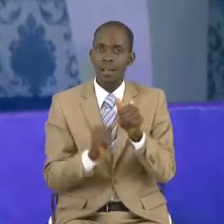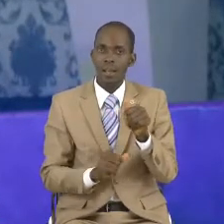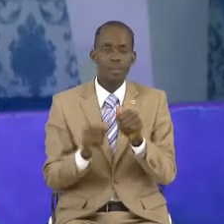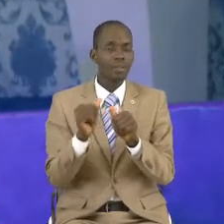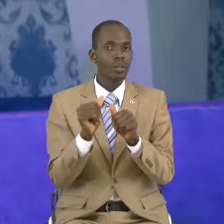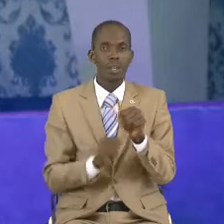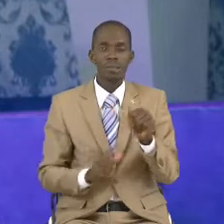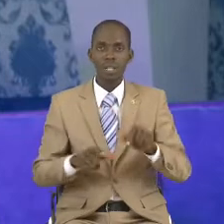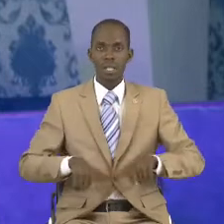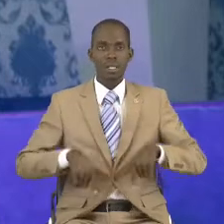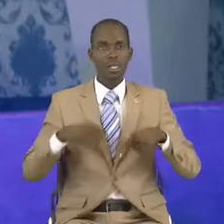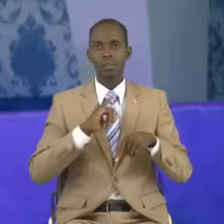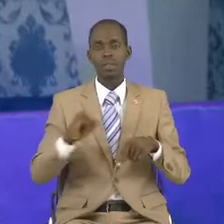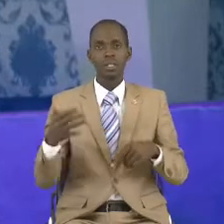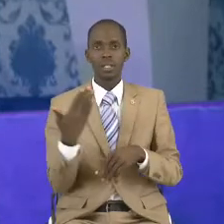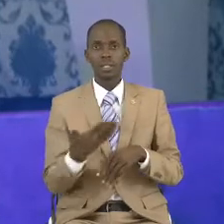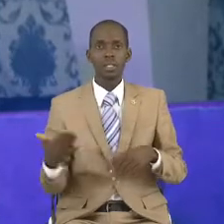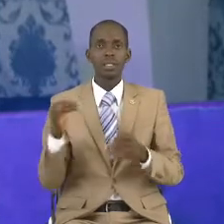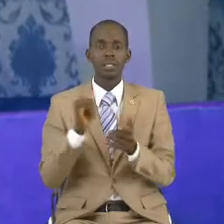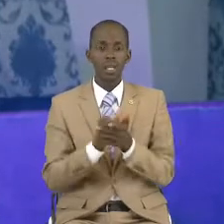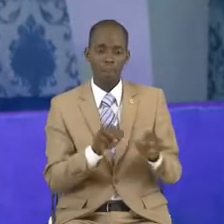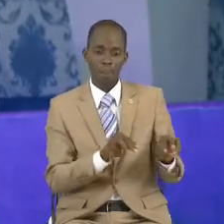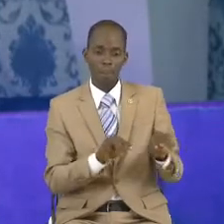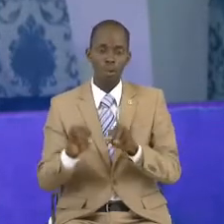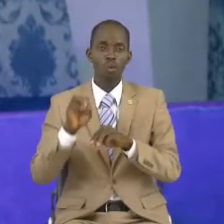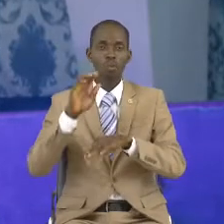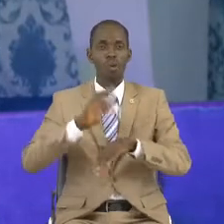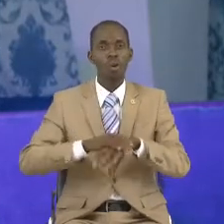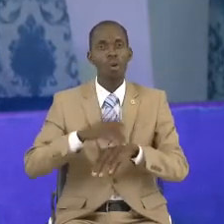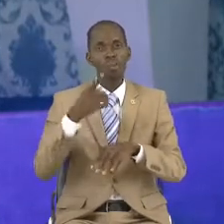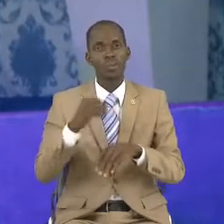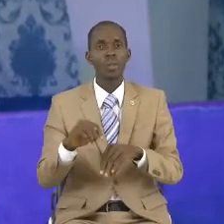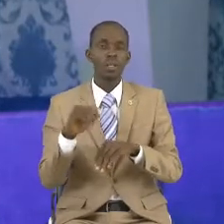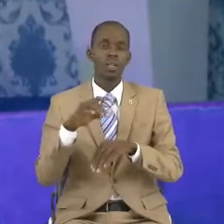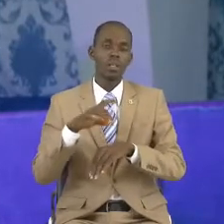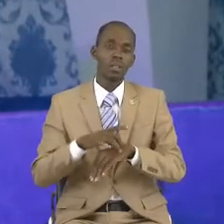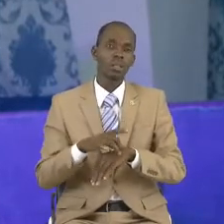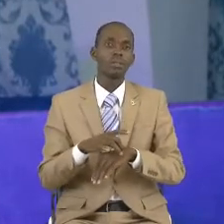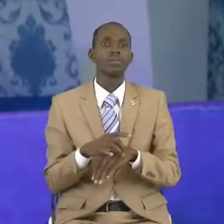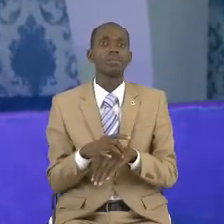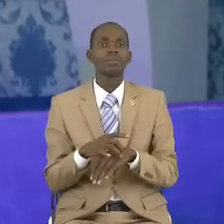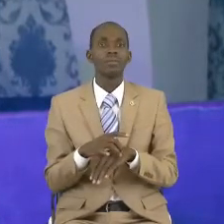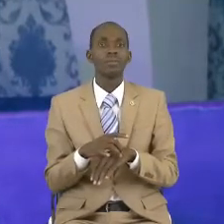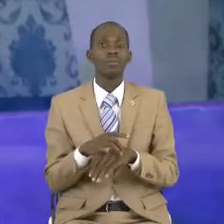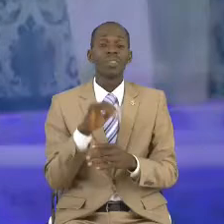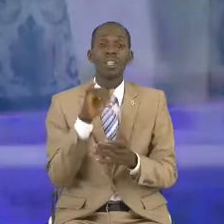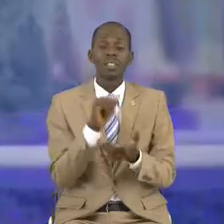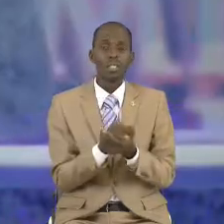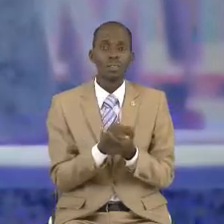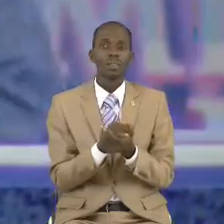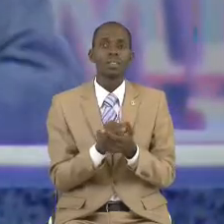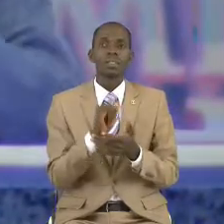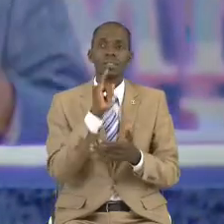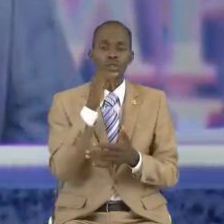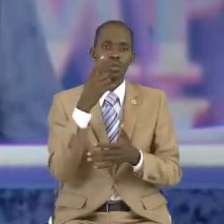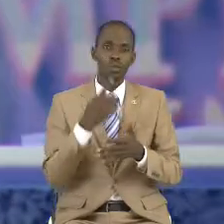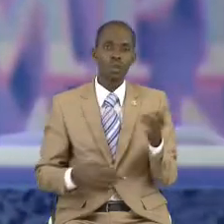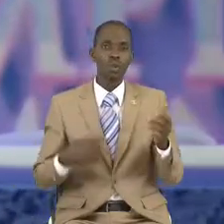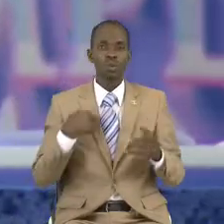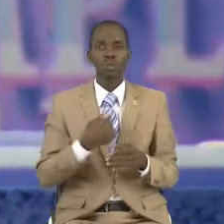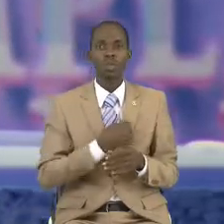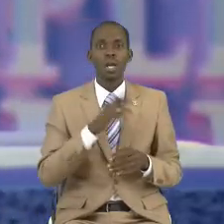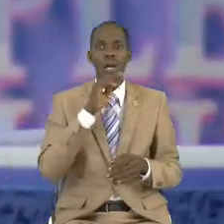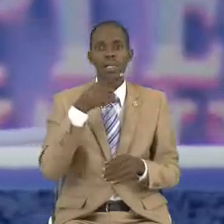scene that moves upon the earth that is what you are talking about